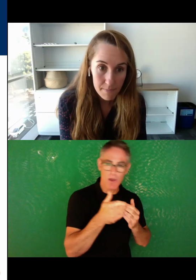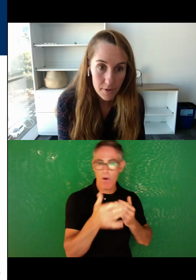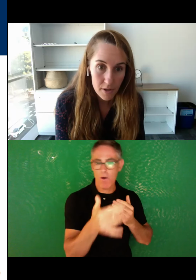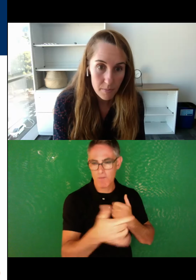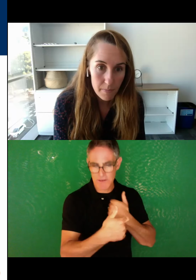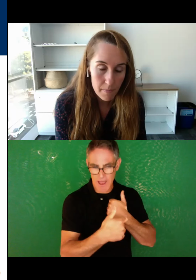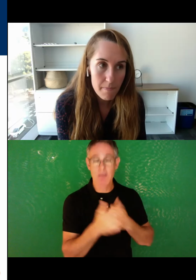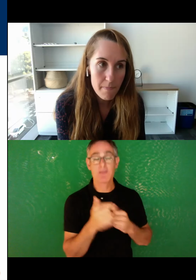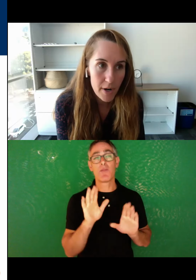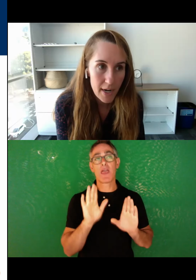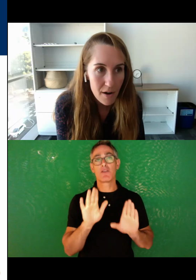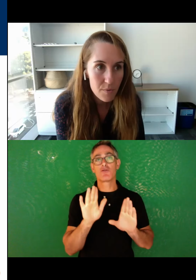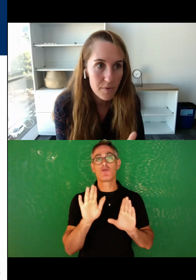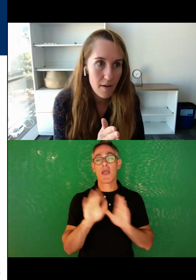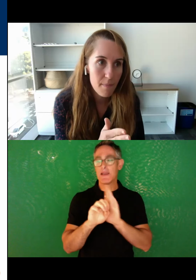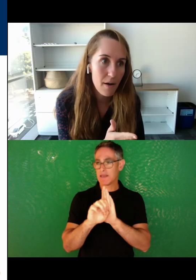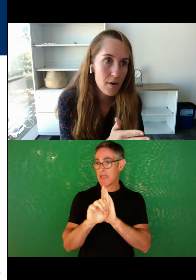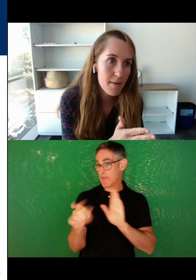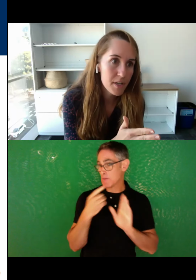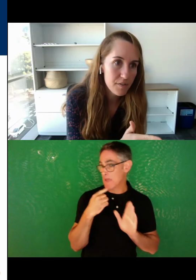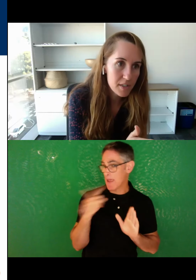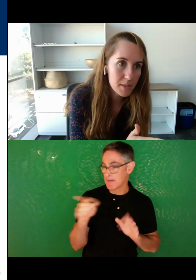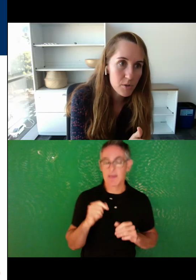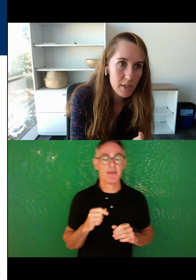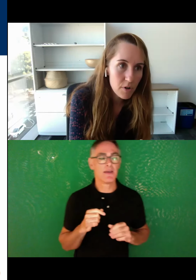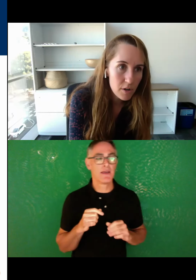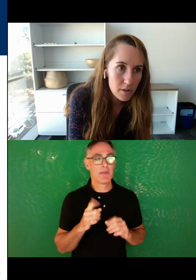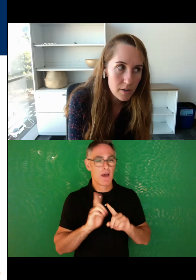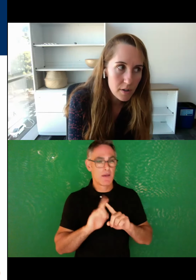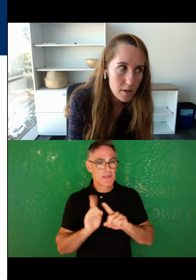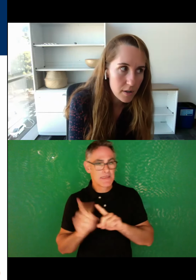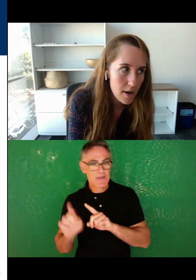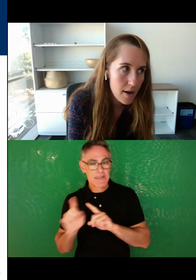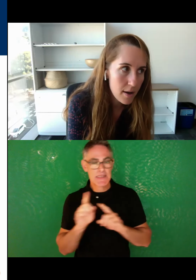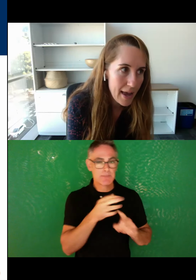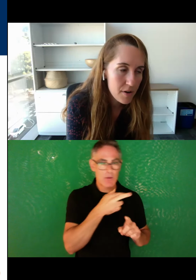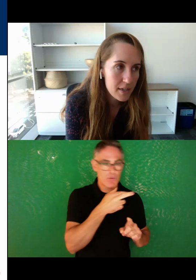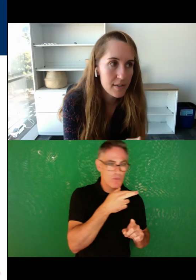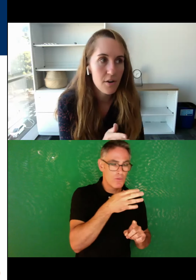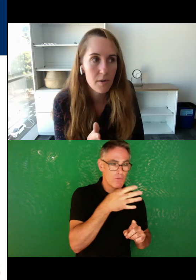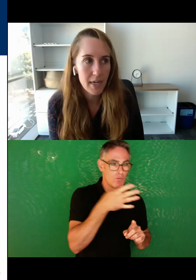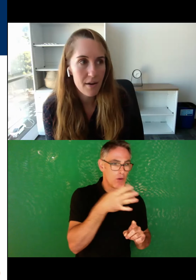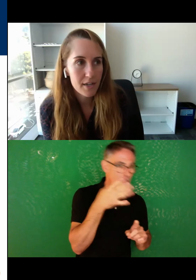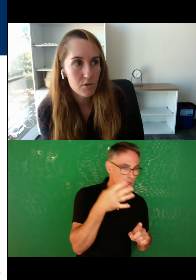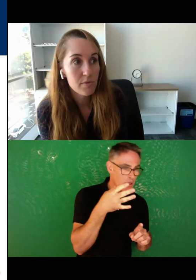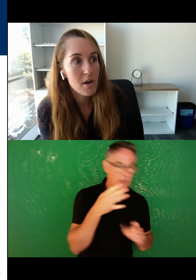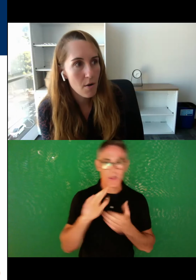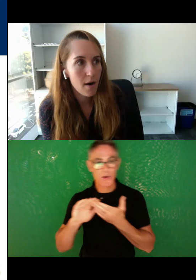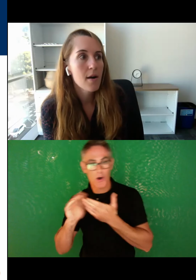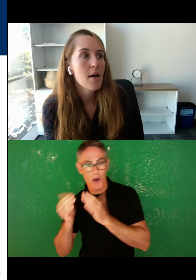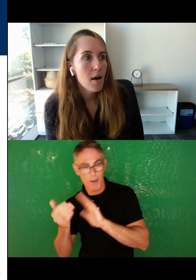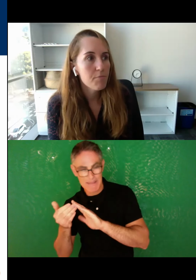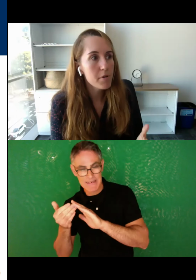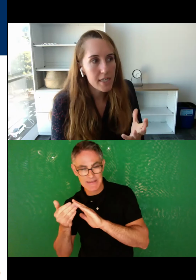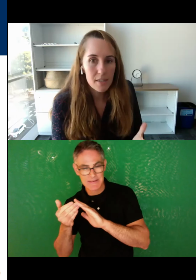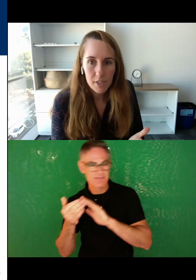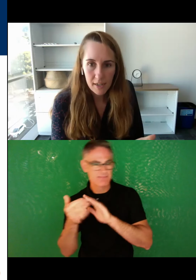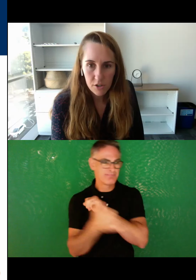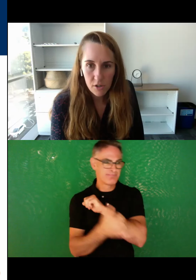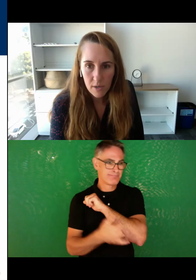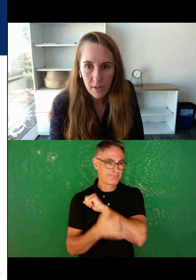great example that you pointed out about the differences between rural counties and urban counties, which we know are